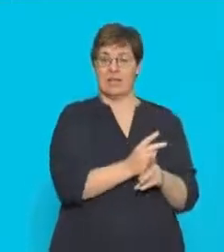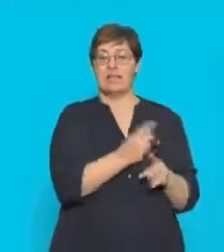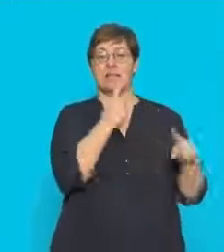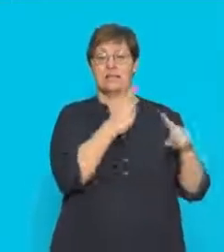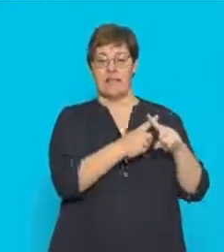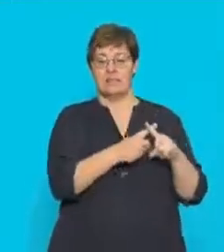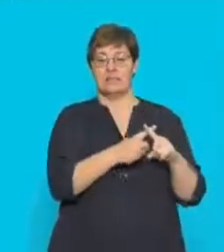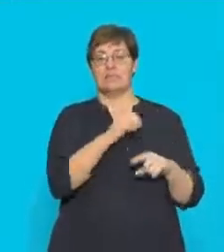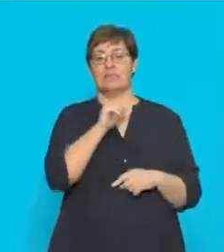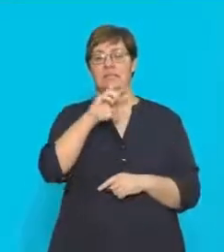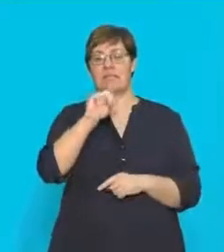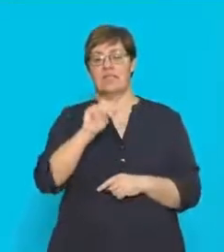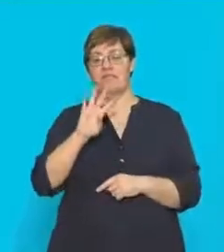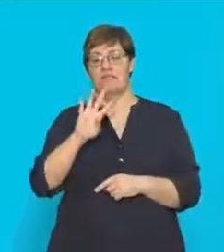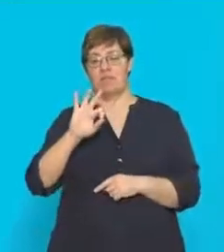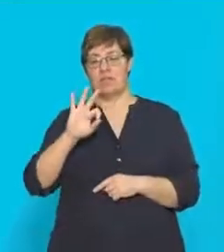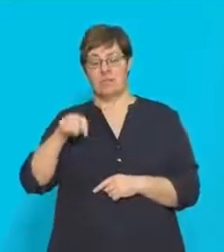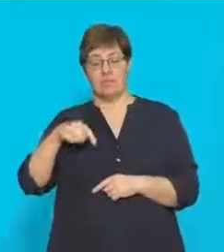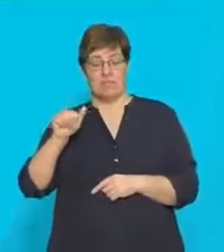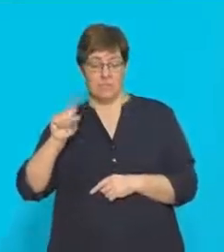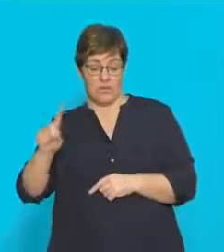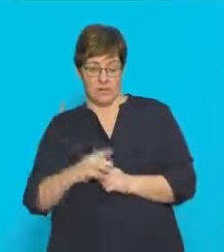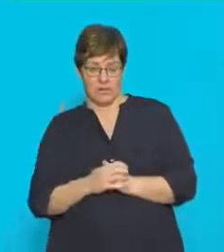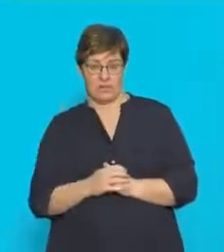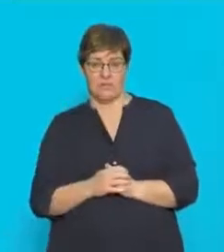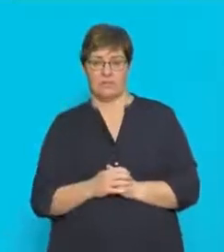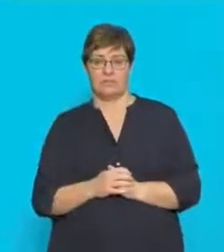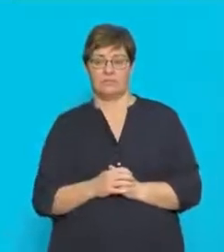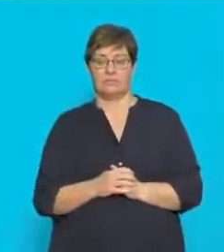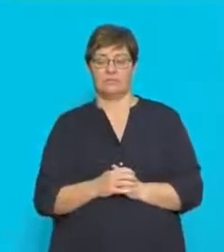by sine of 43,61.